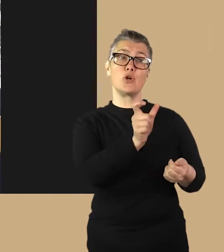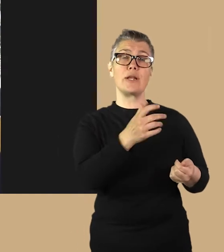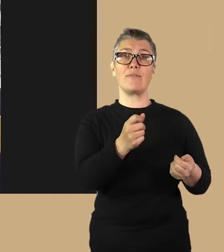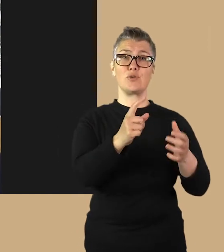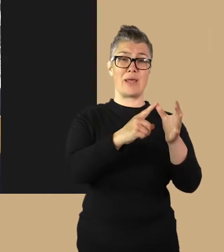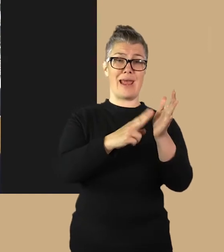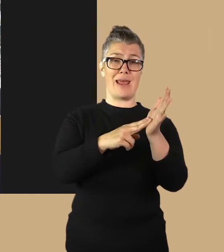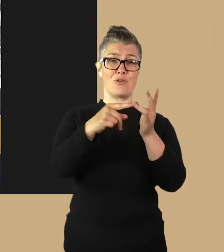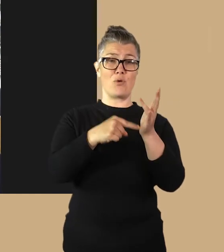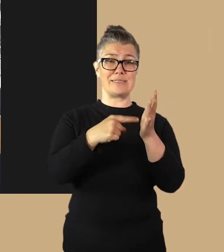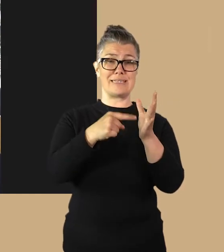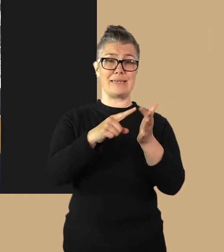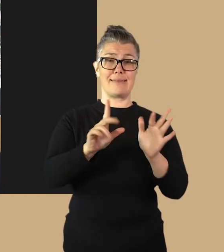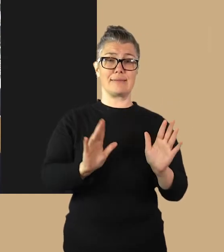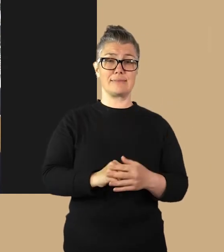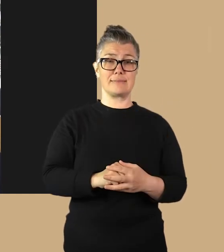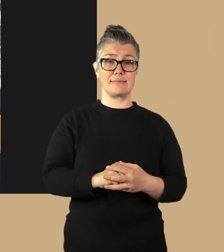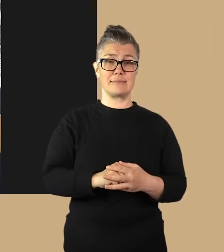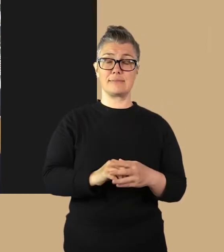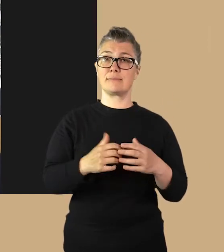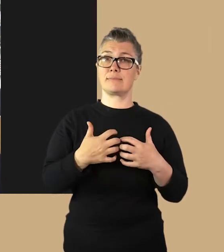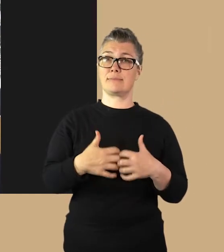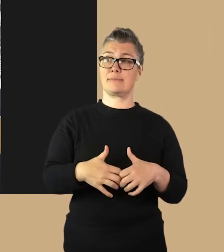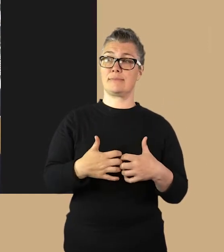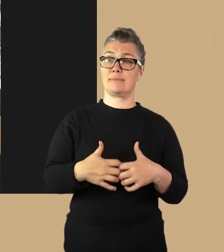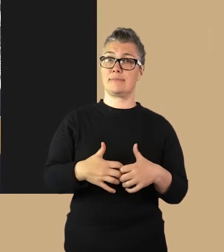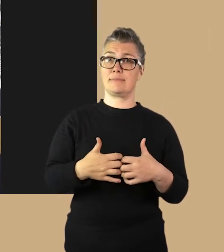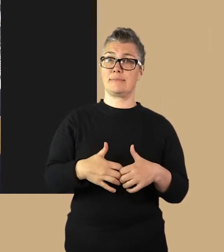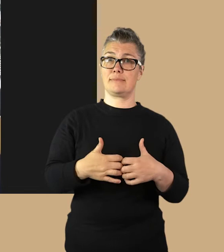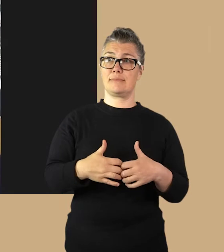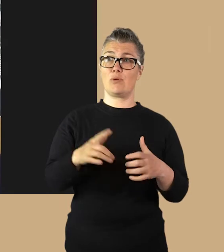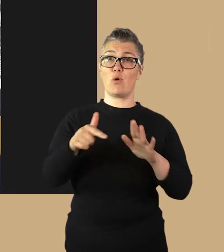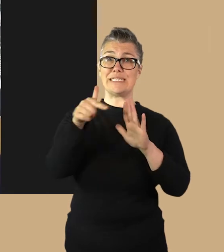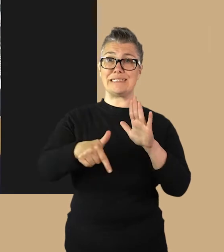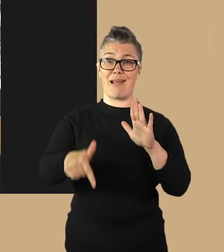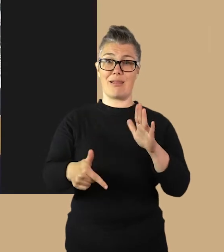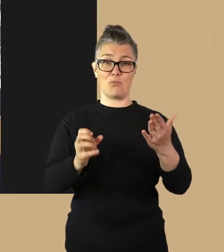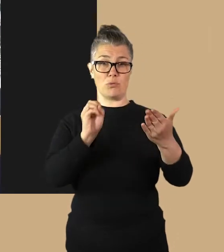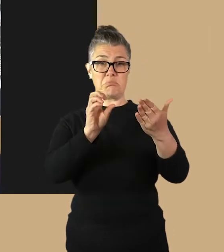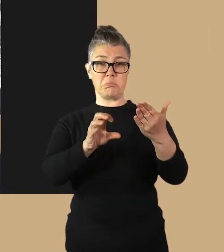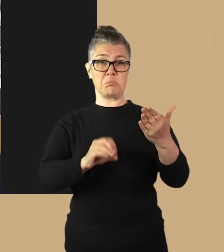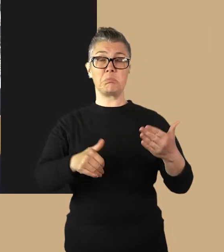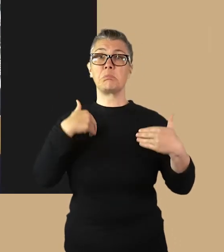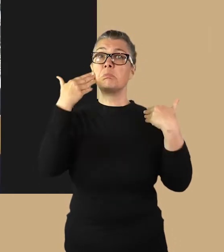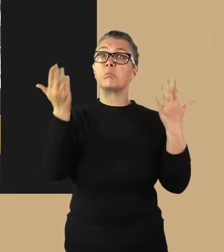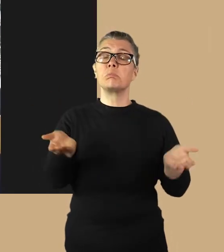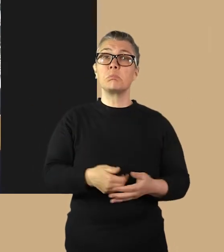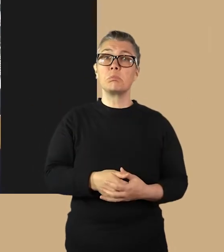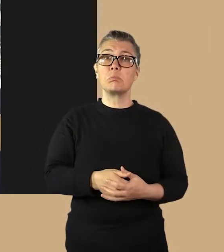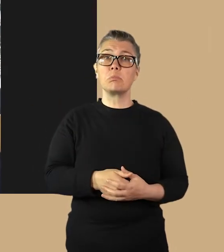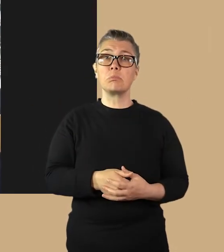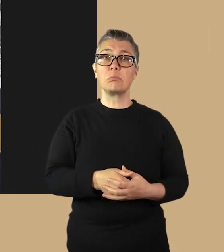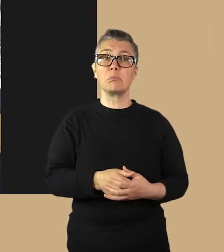say you've got to annotate it, etc. But everything else, I just felt like, how much detail should I include? Because I